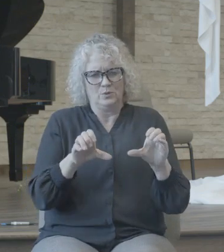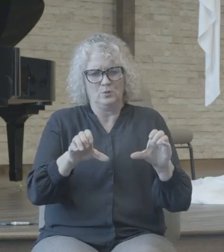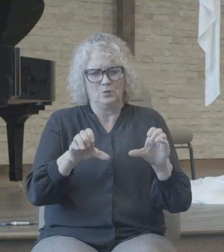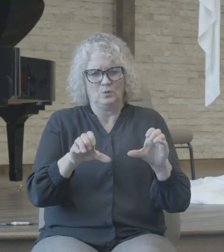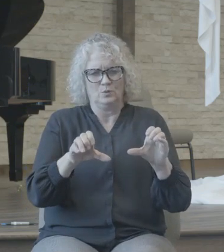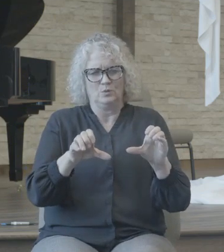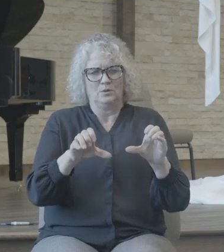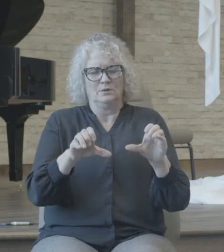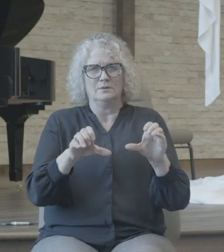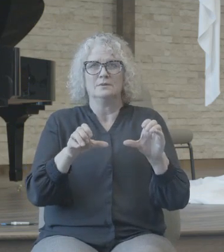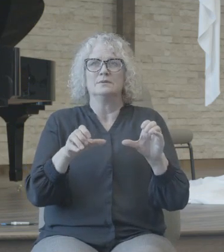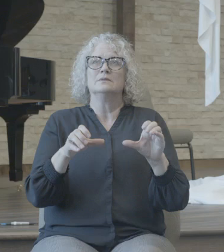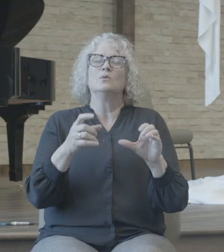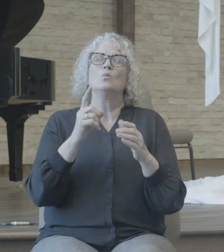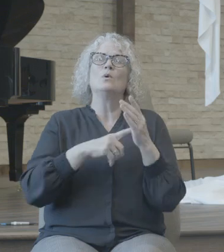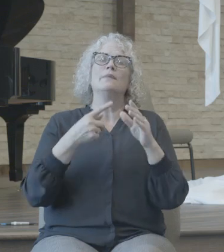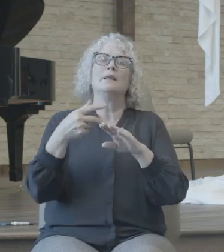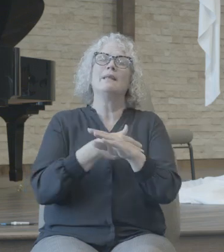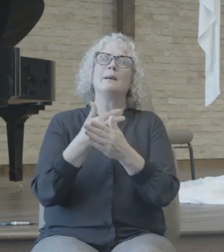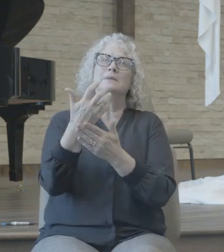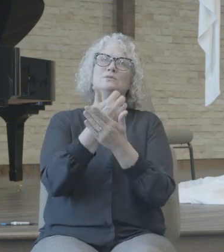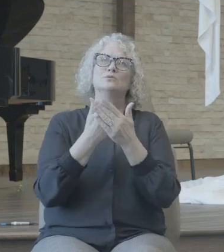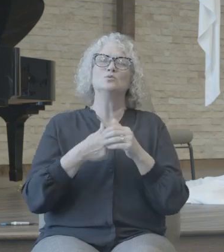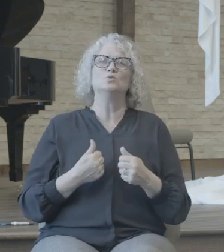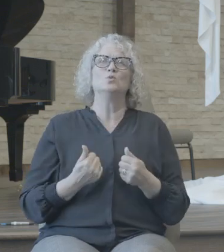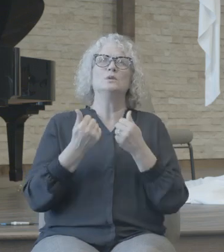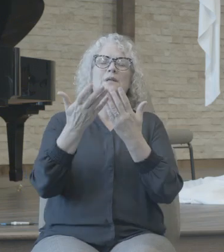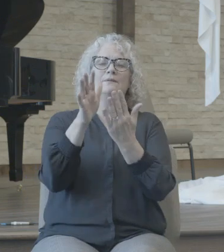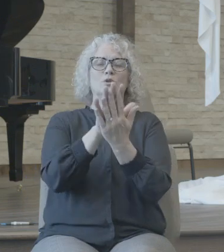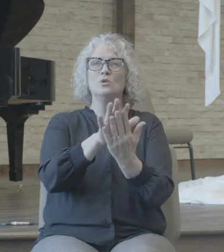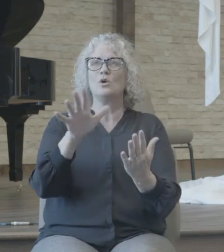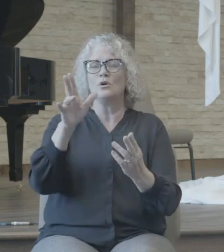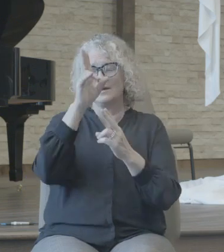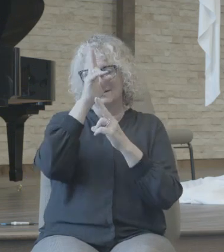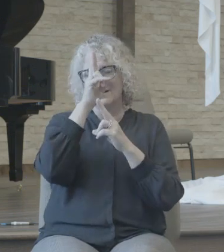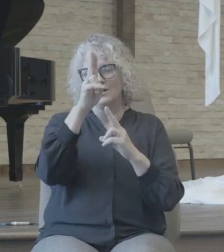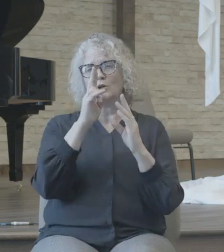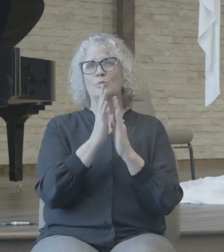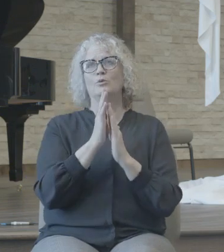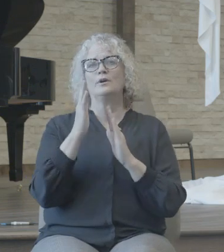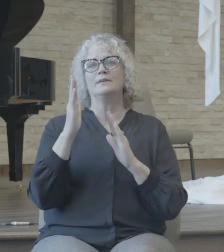of, to give him glory and honor and praise?